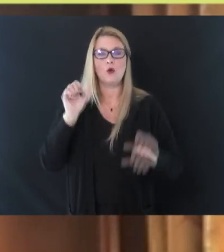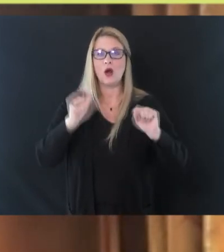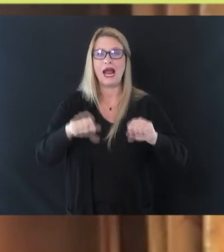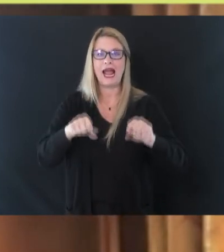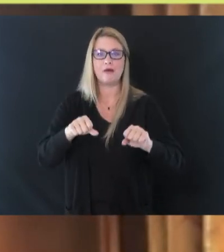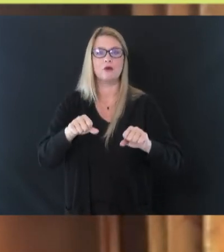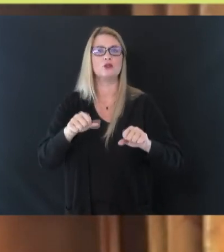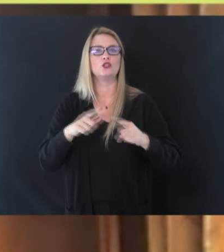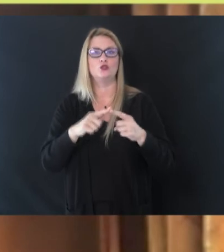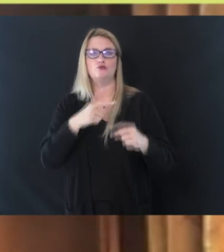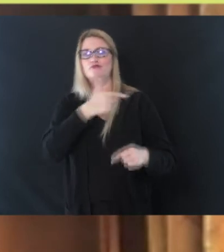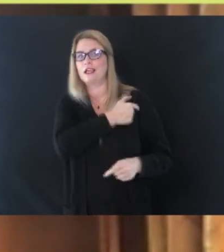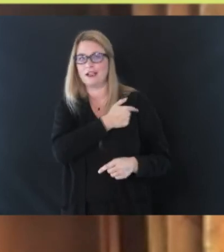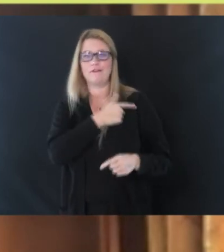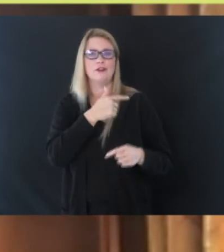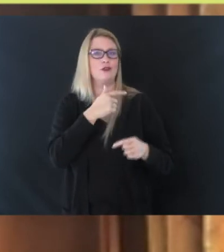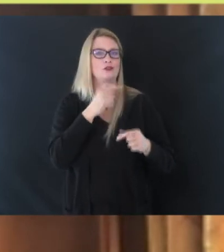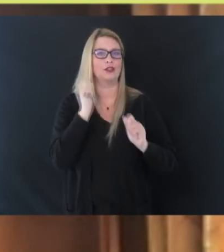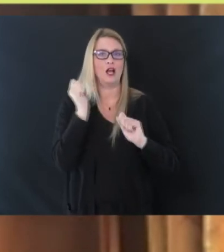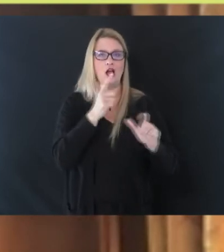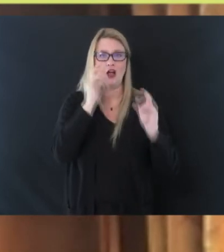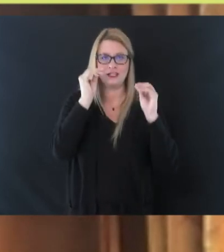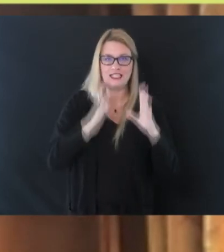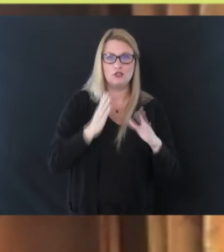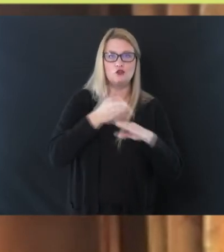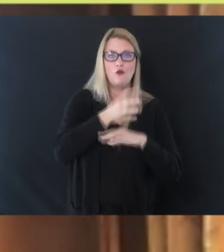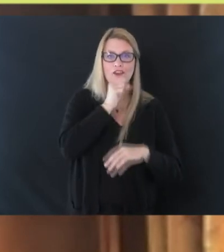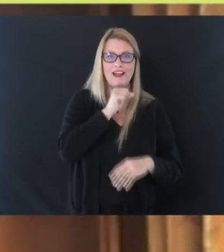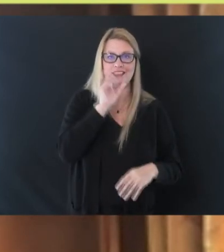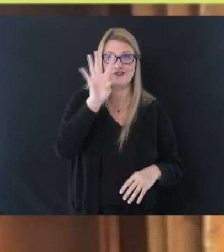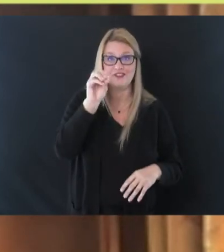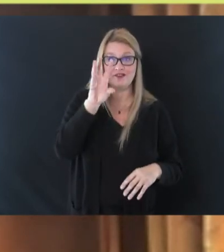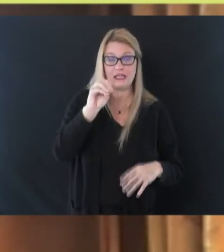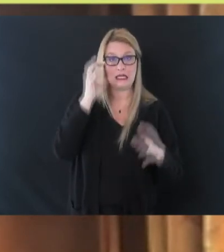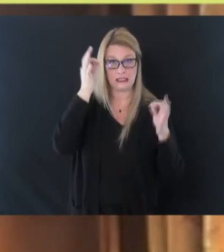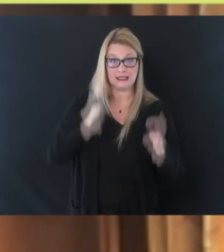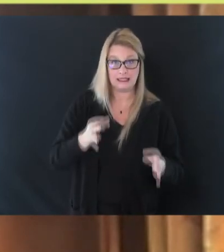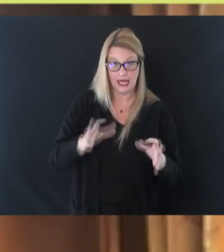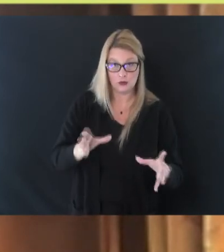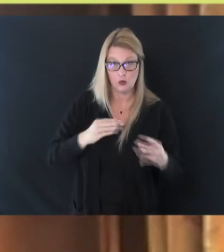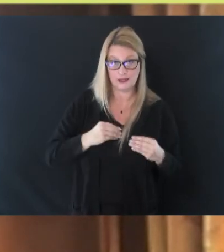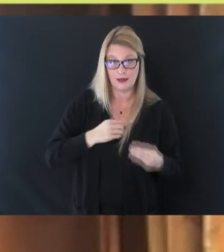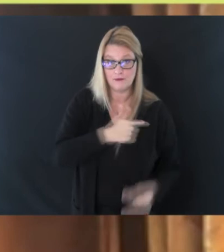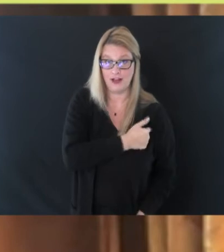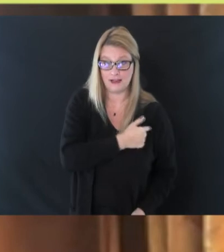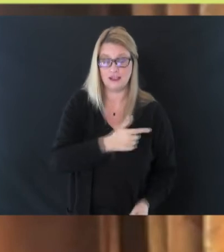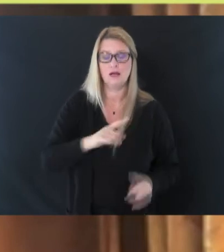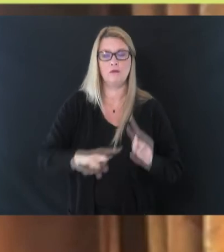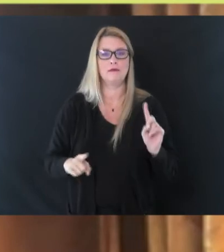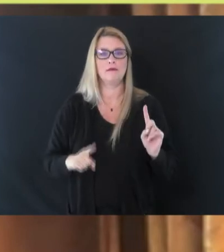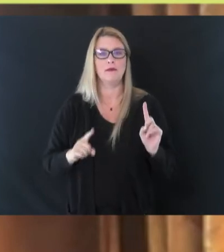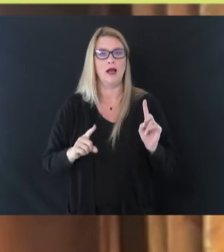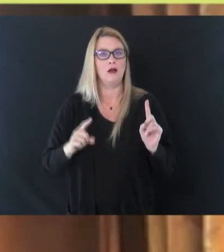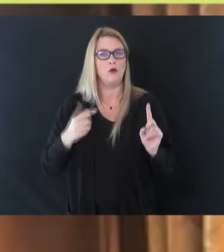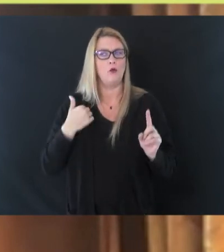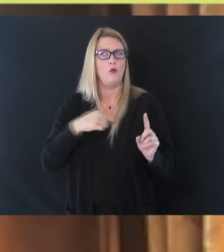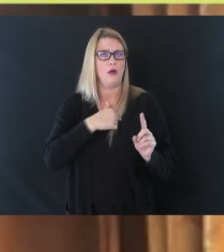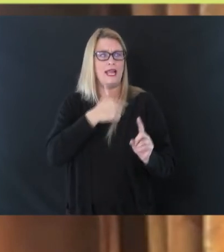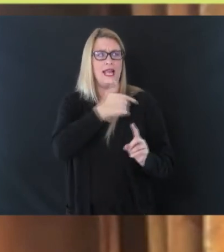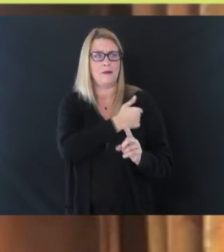immunize, all the teachers over 50 who decided that they wanted to take the vaccine, but that we've immunized